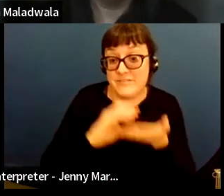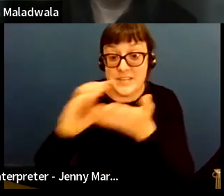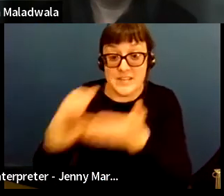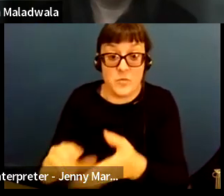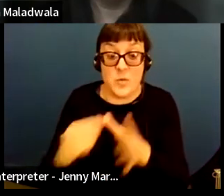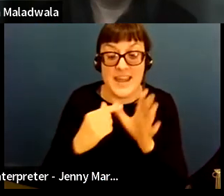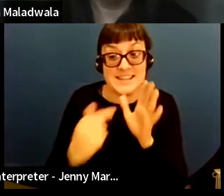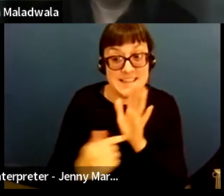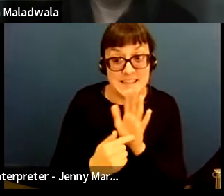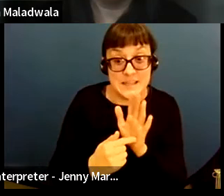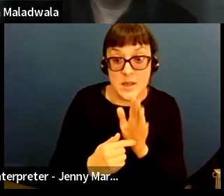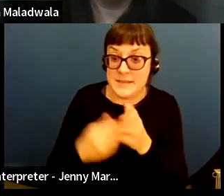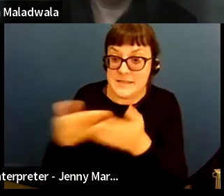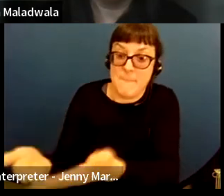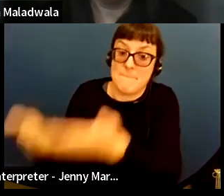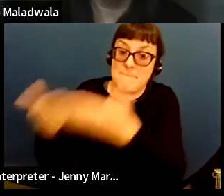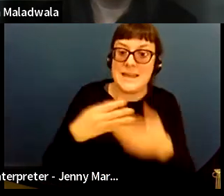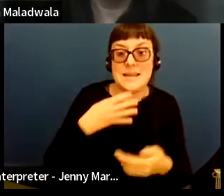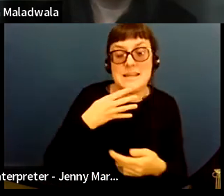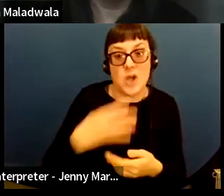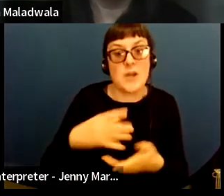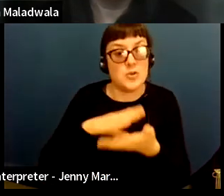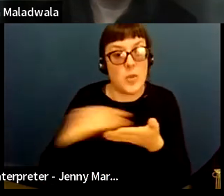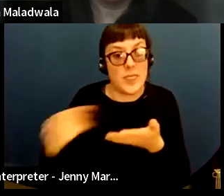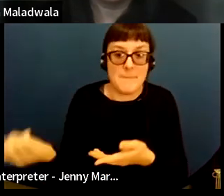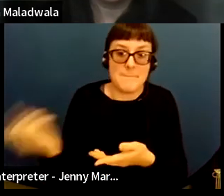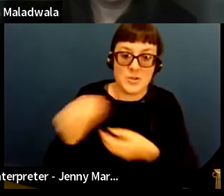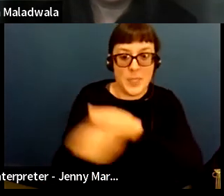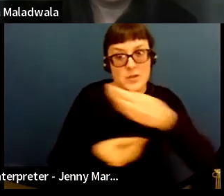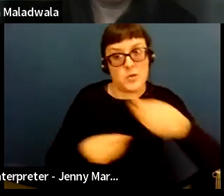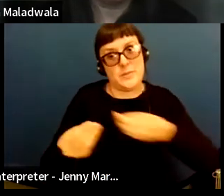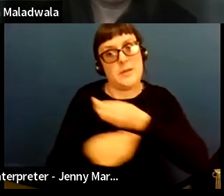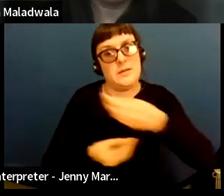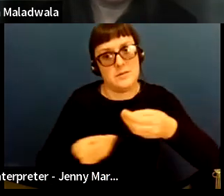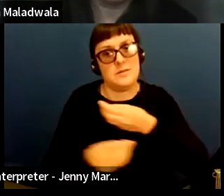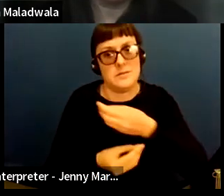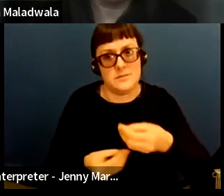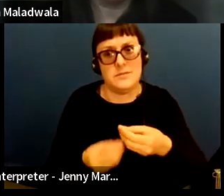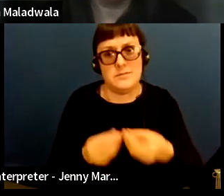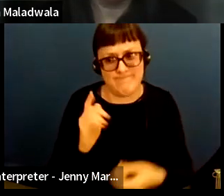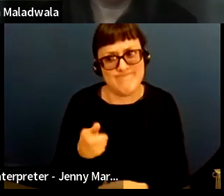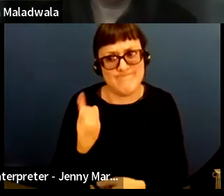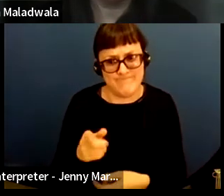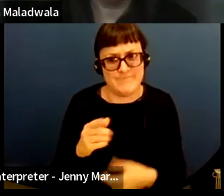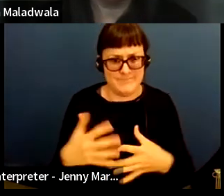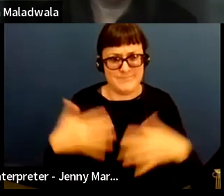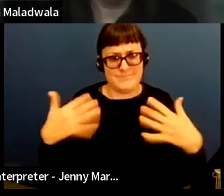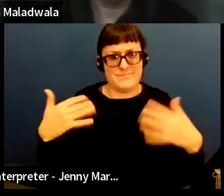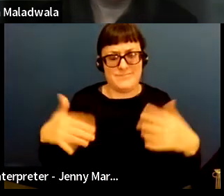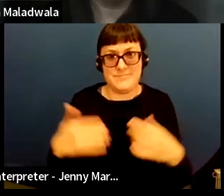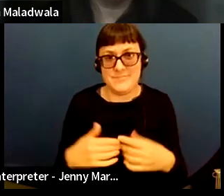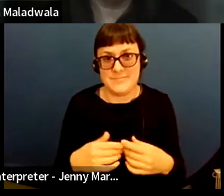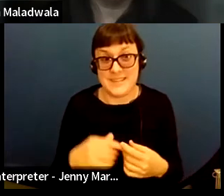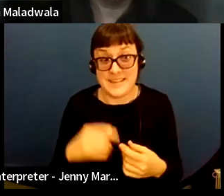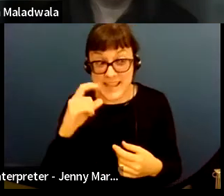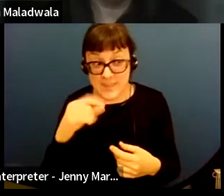AT, 9 were returned to the economy overall. So there you go, that's a really huge number. Kathy, is he nodding